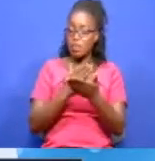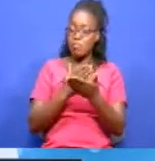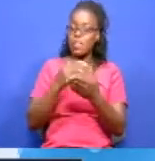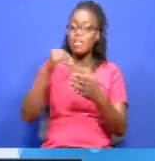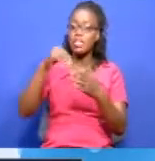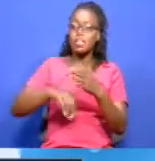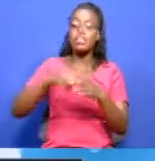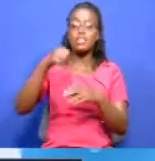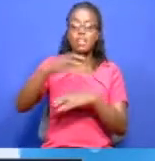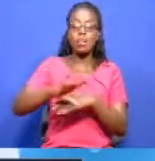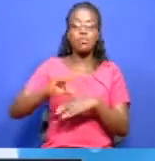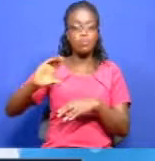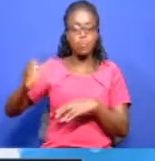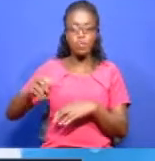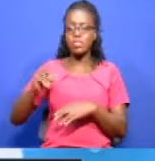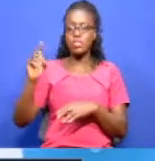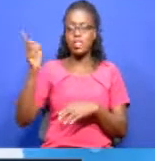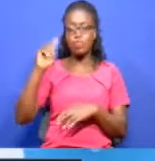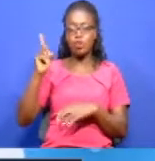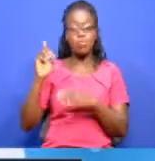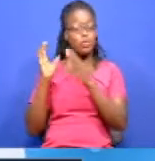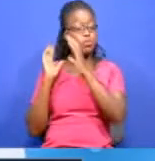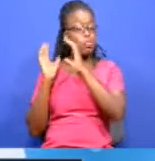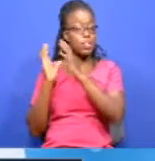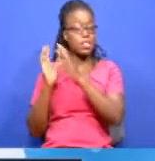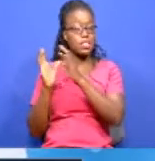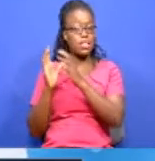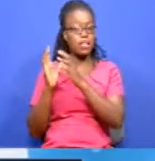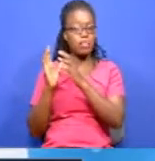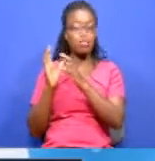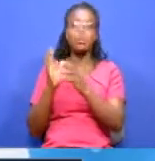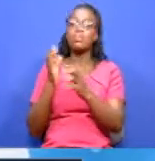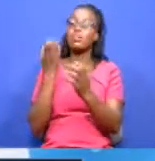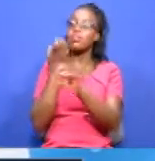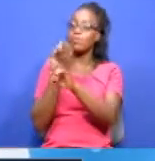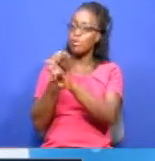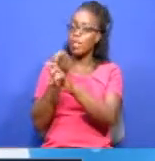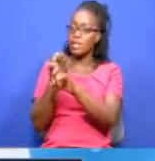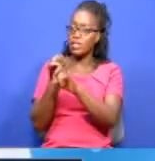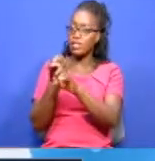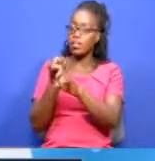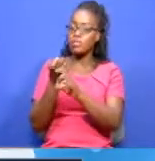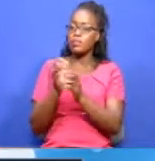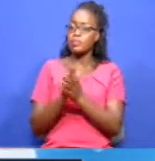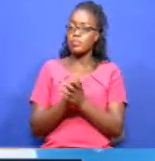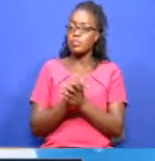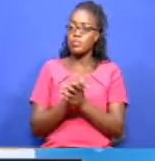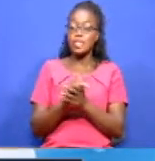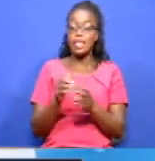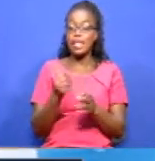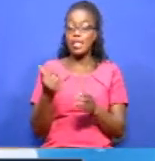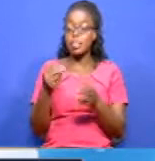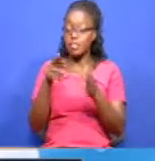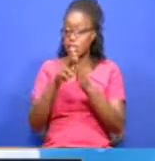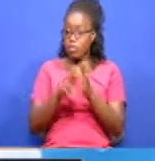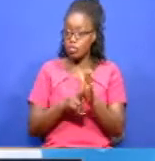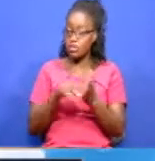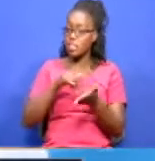Nairobi, Mombasa, Kwale, Kilifi, and Mandera. Additional measures